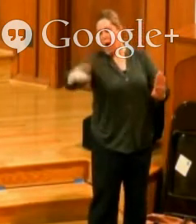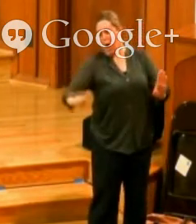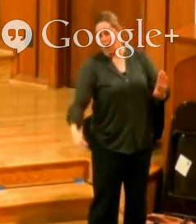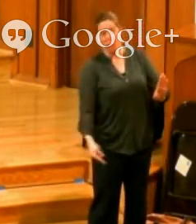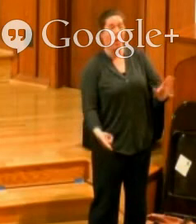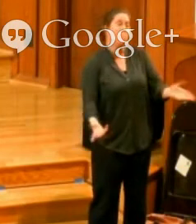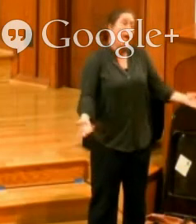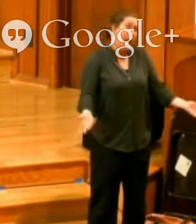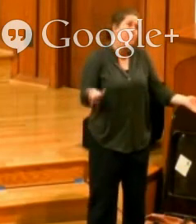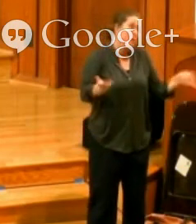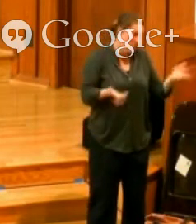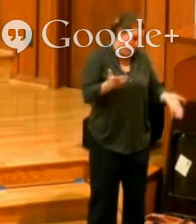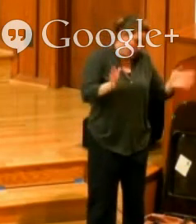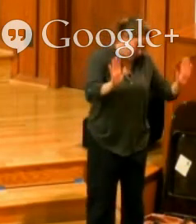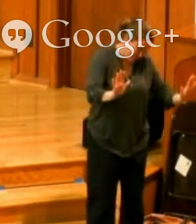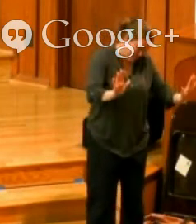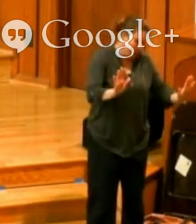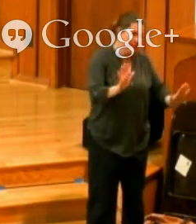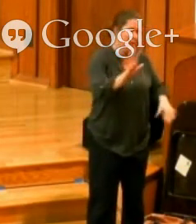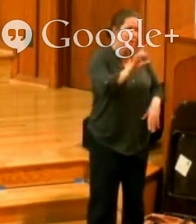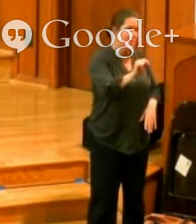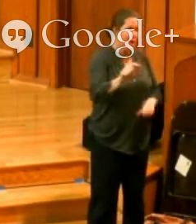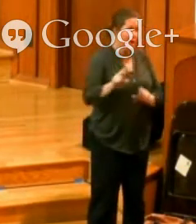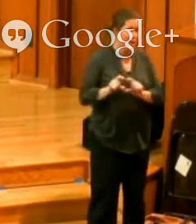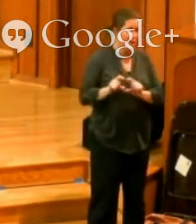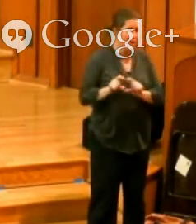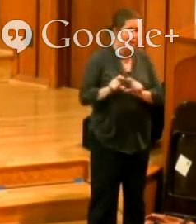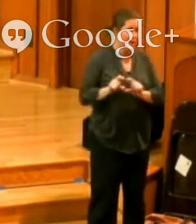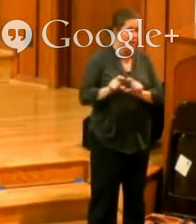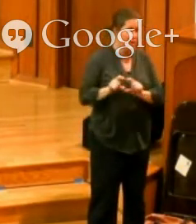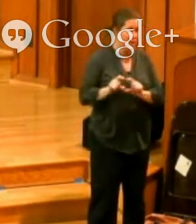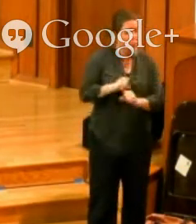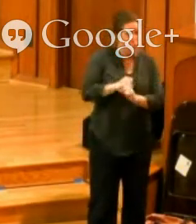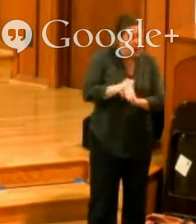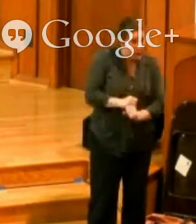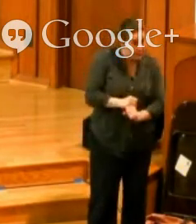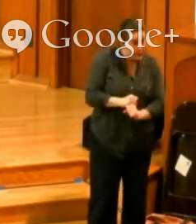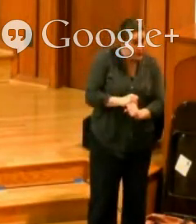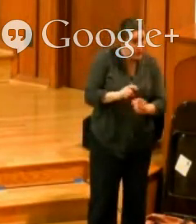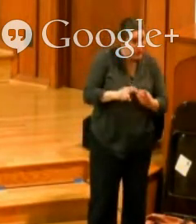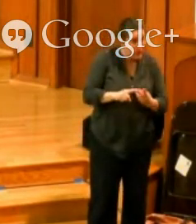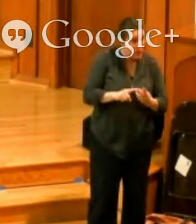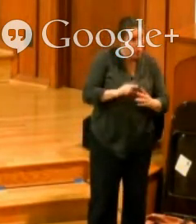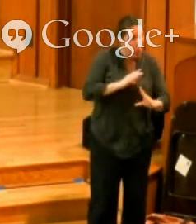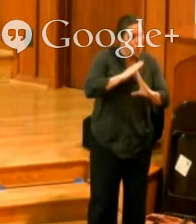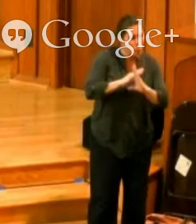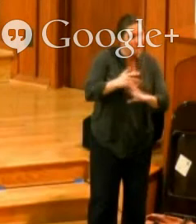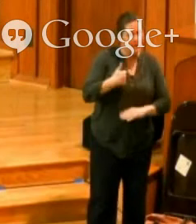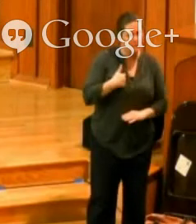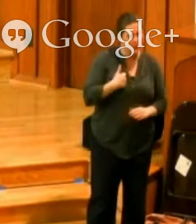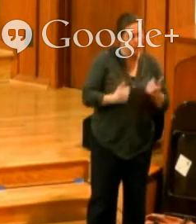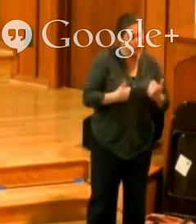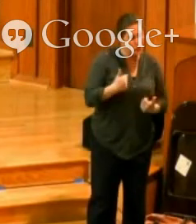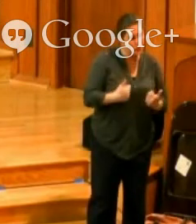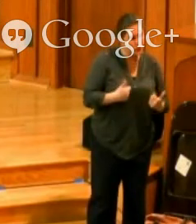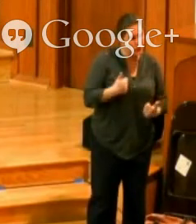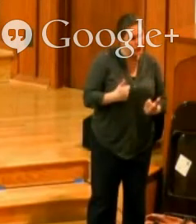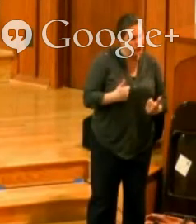may. Were the guardrails there to protect me or to prevent me? Which